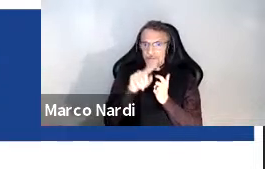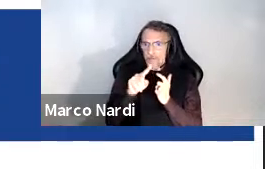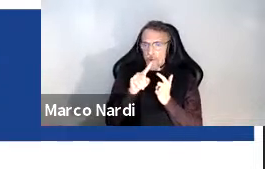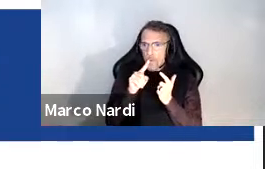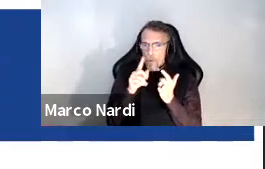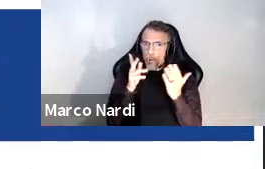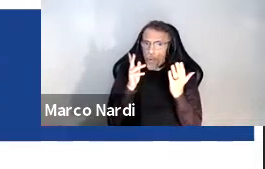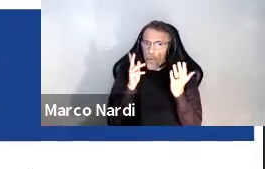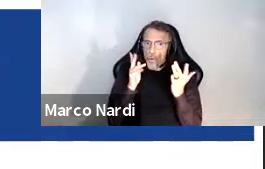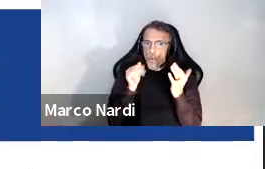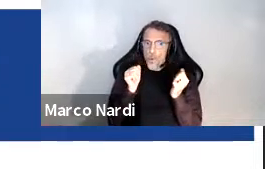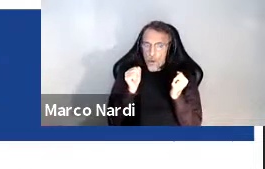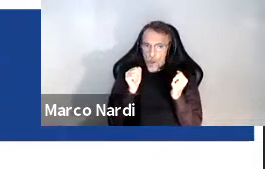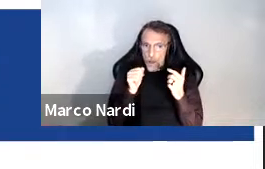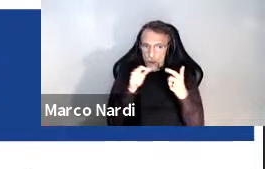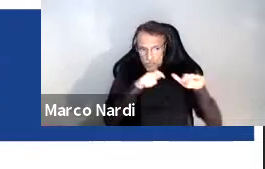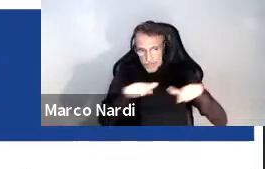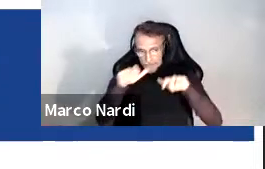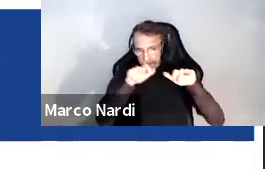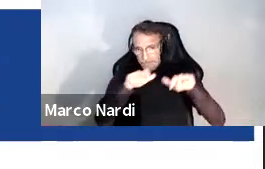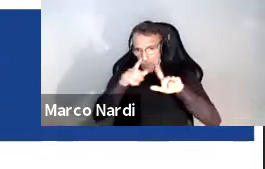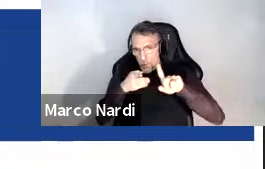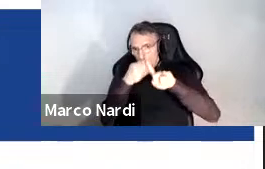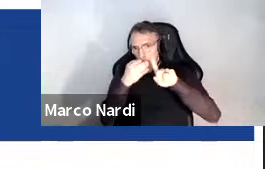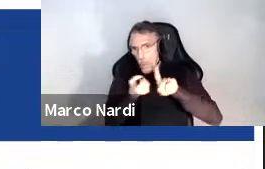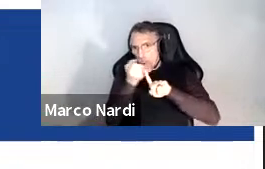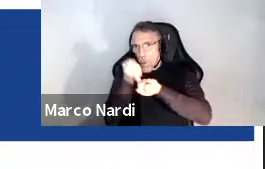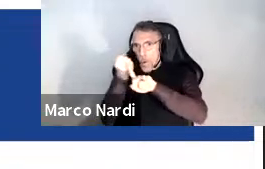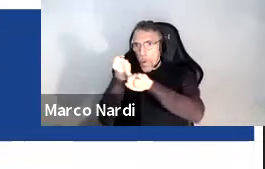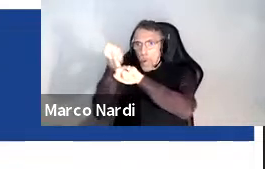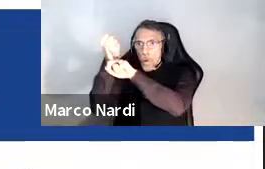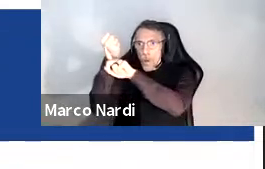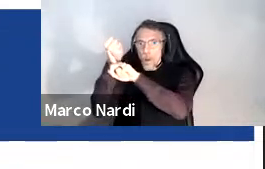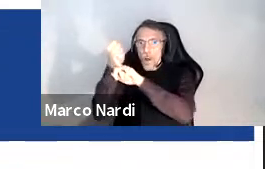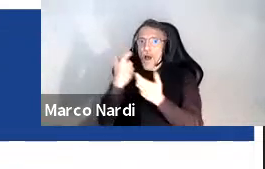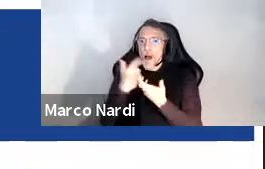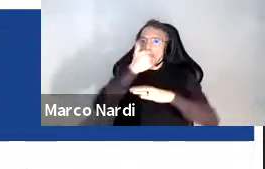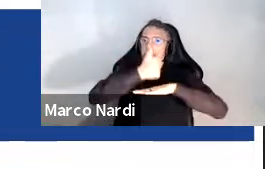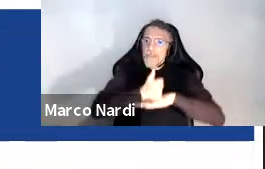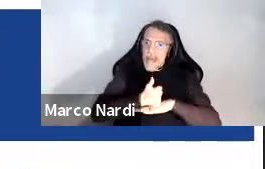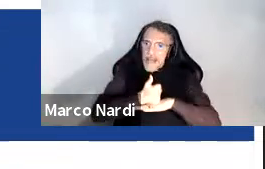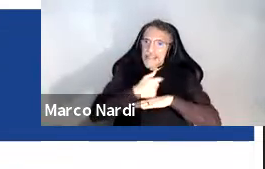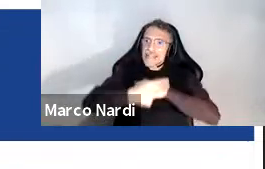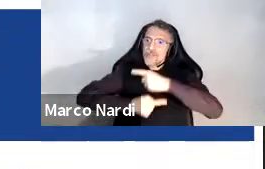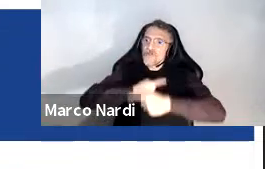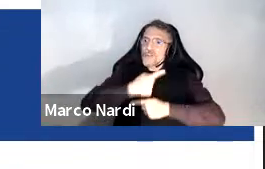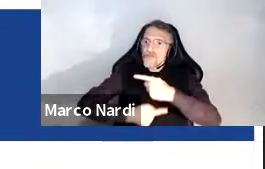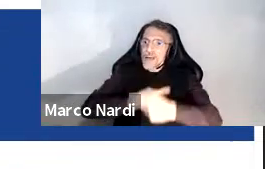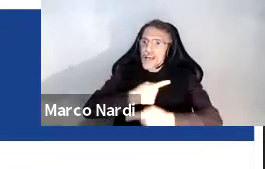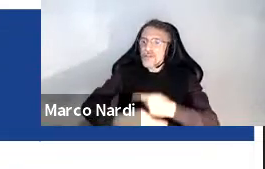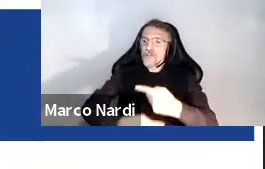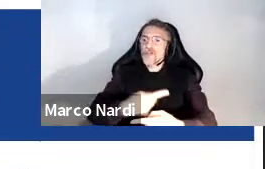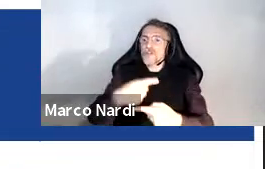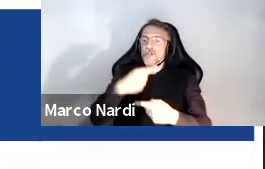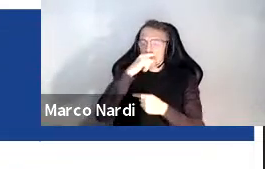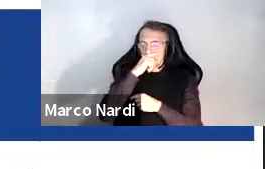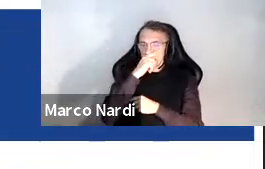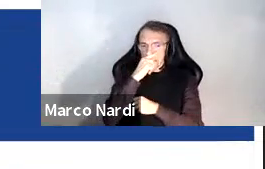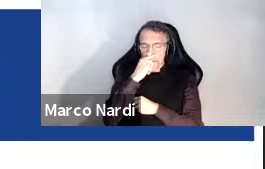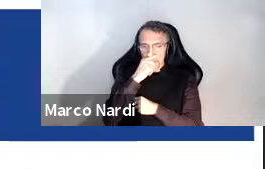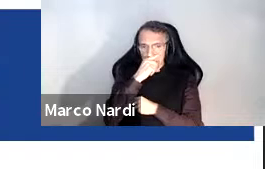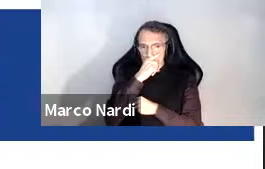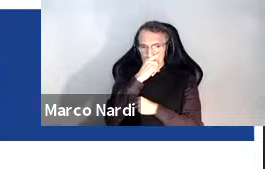for meeting sustainable development goals is based on a generation of enormous